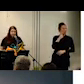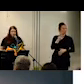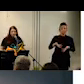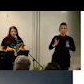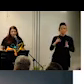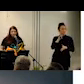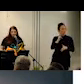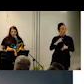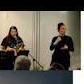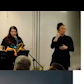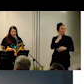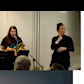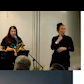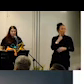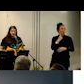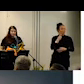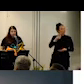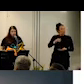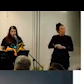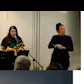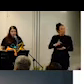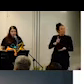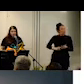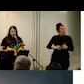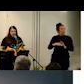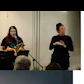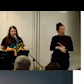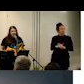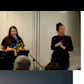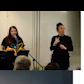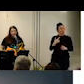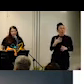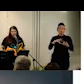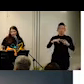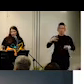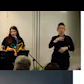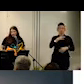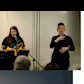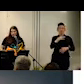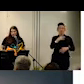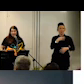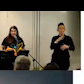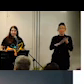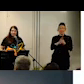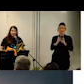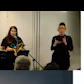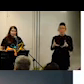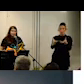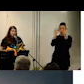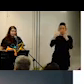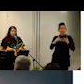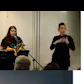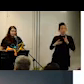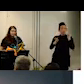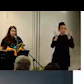again. On the bottom, however, though, our genetic risk factor mice, they don't ever let go of the social anxiety. Like a lot